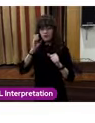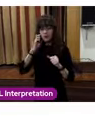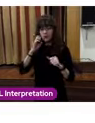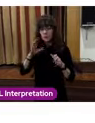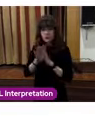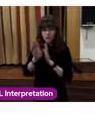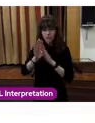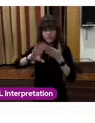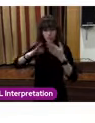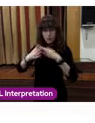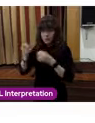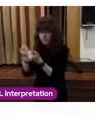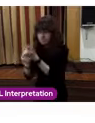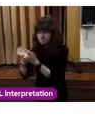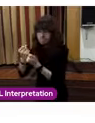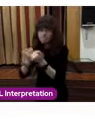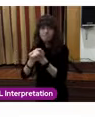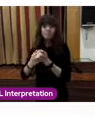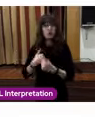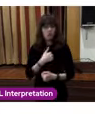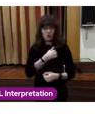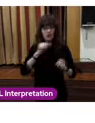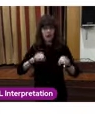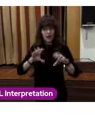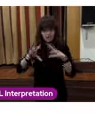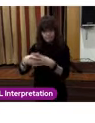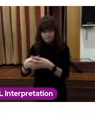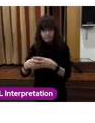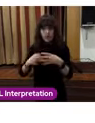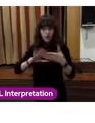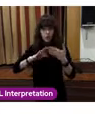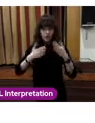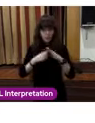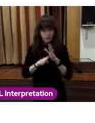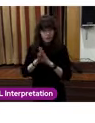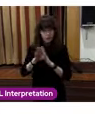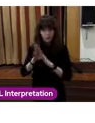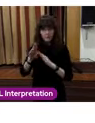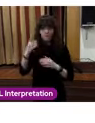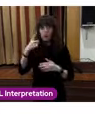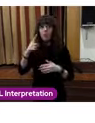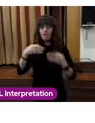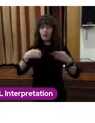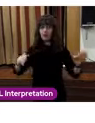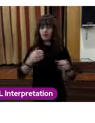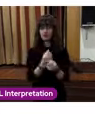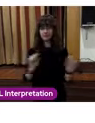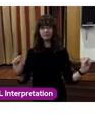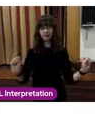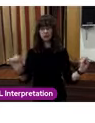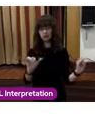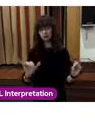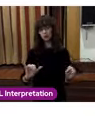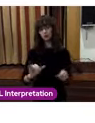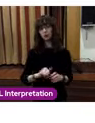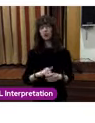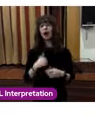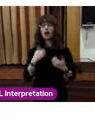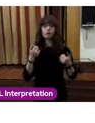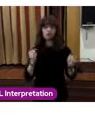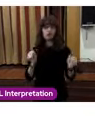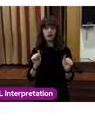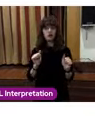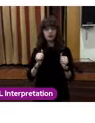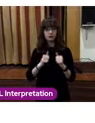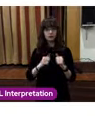can mobilize pods, those kind of community pods for public safety. And so I'm currently looking into